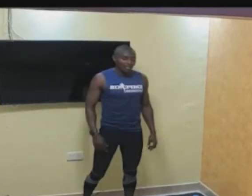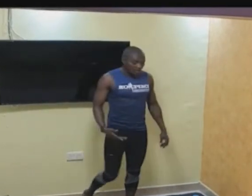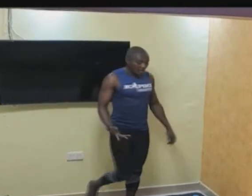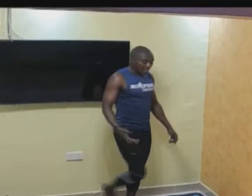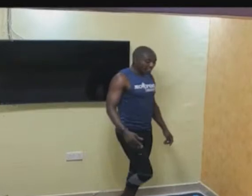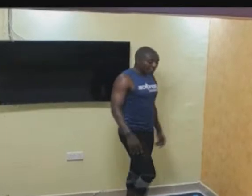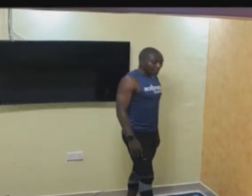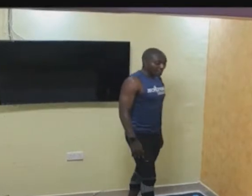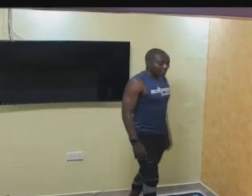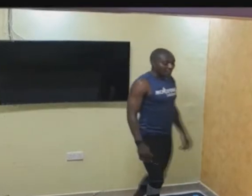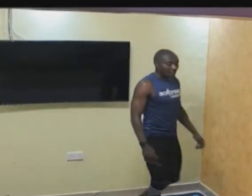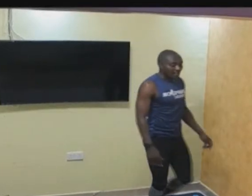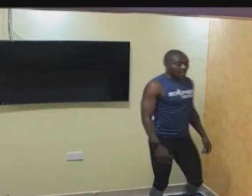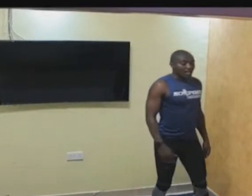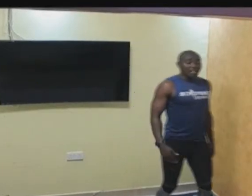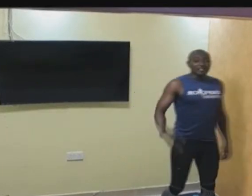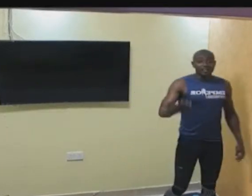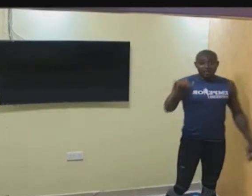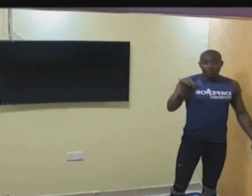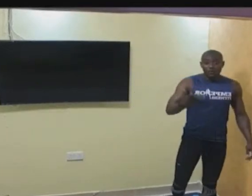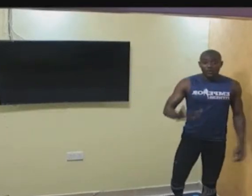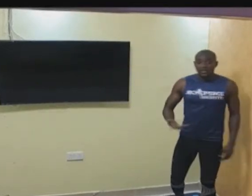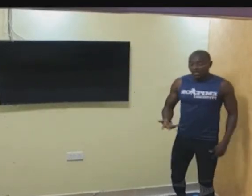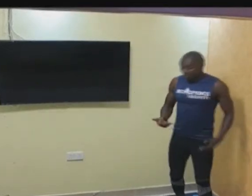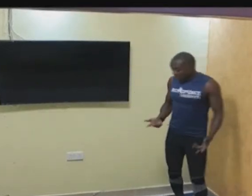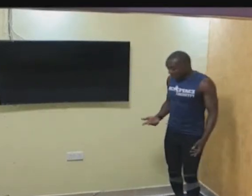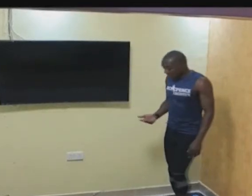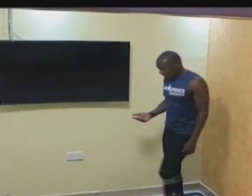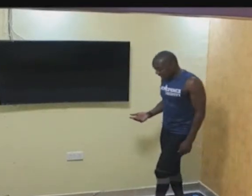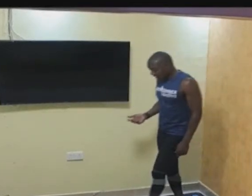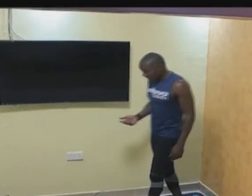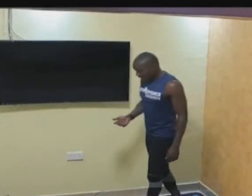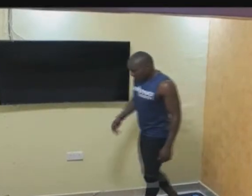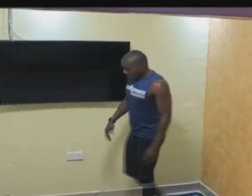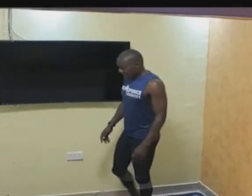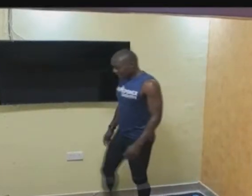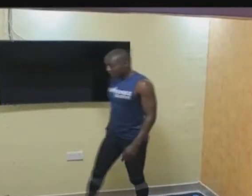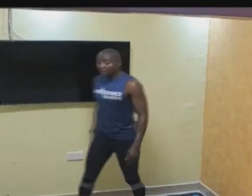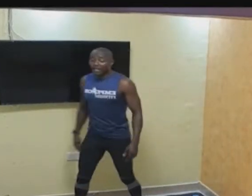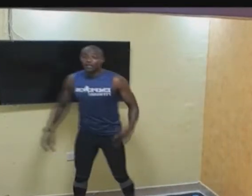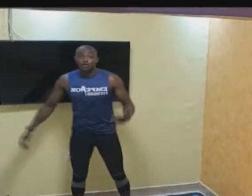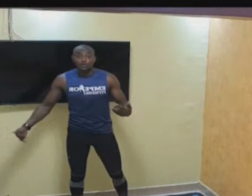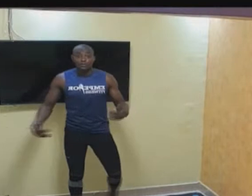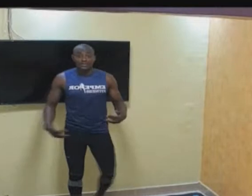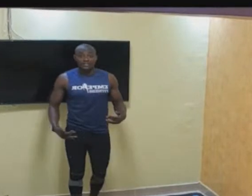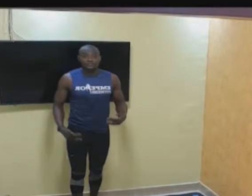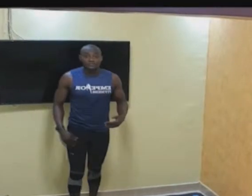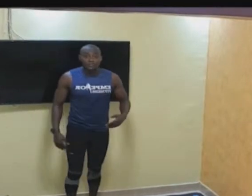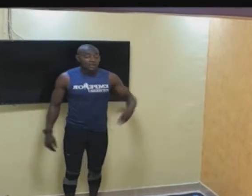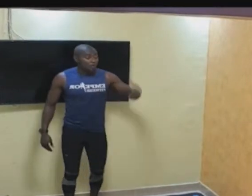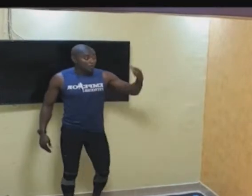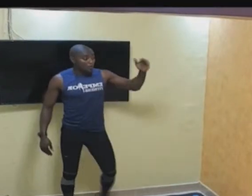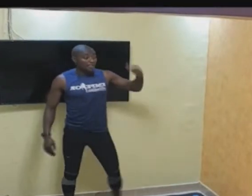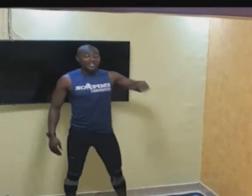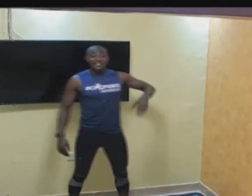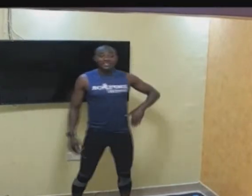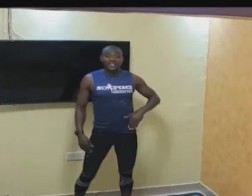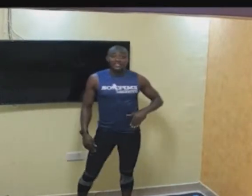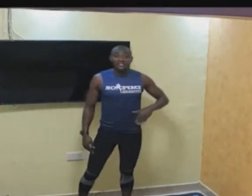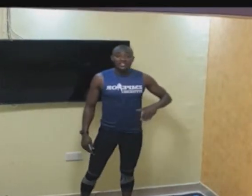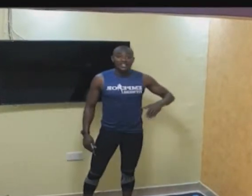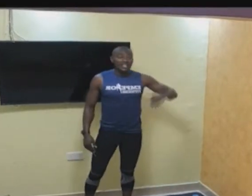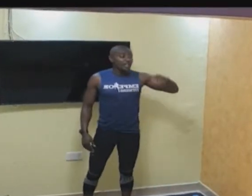Okay? Another factor is now like what we're doing, implementing the mechanical drop set. So we're doing